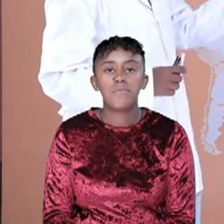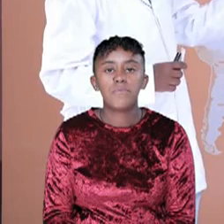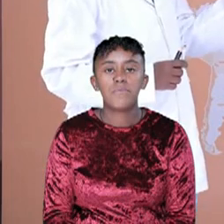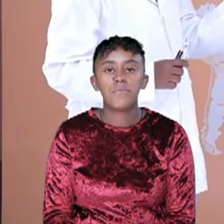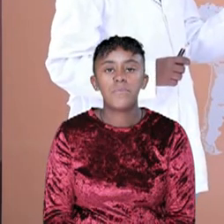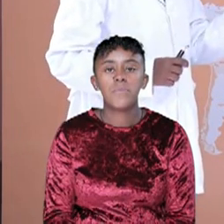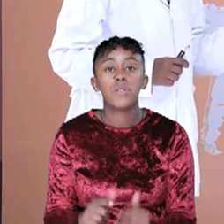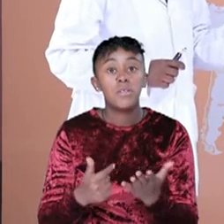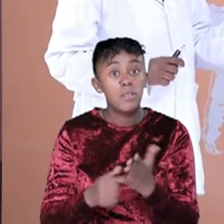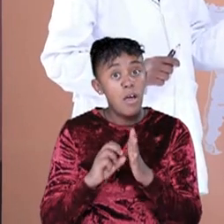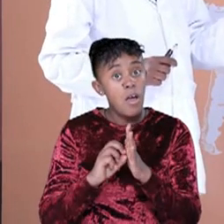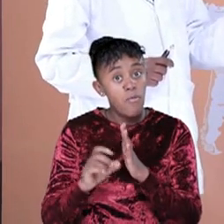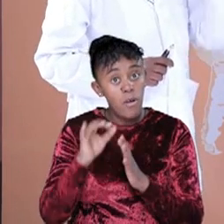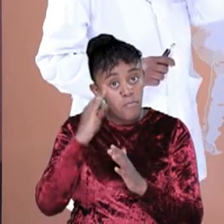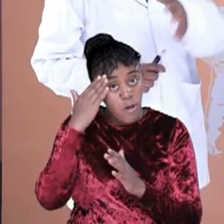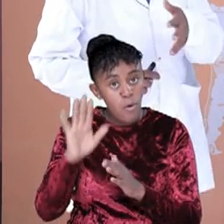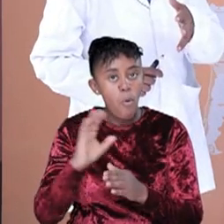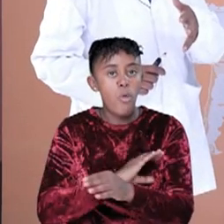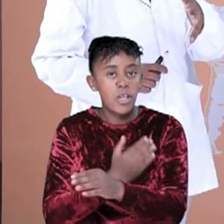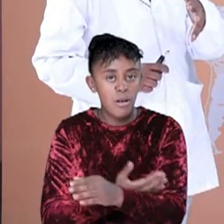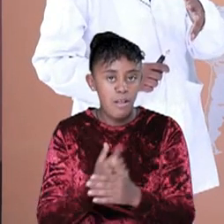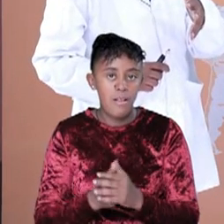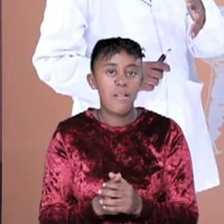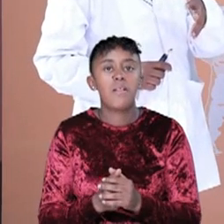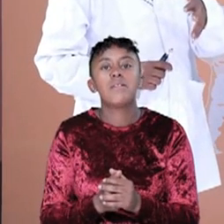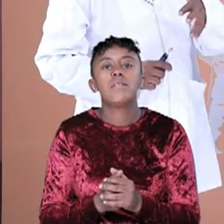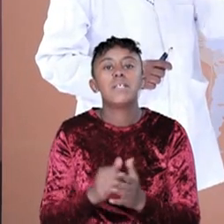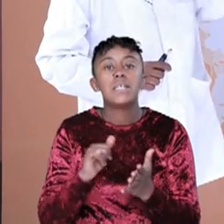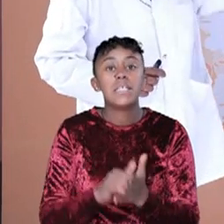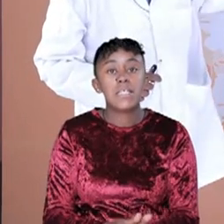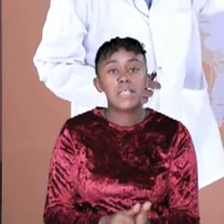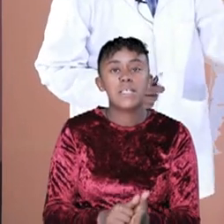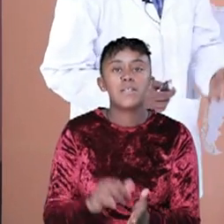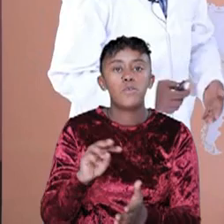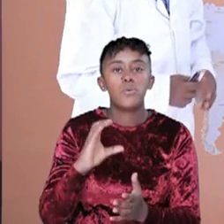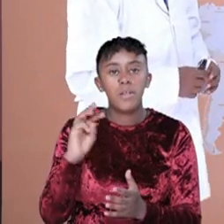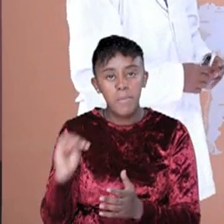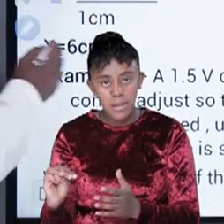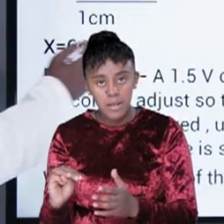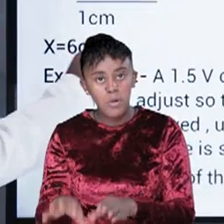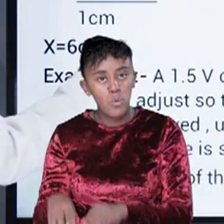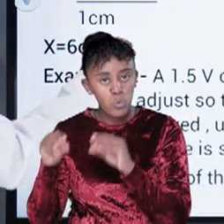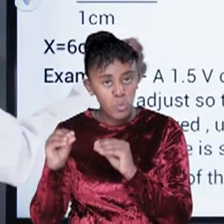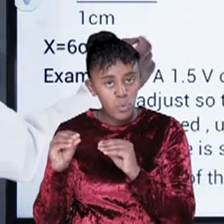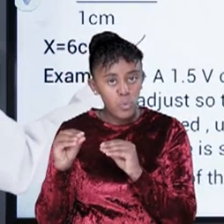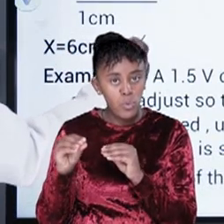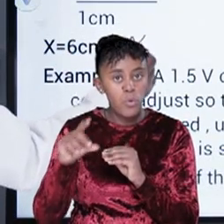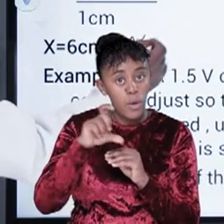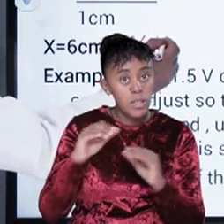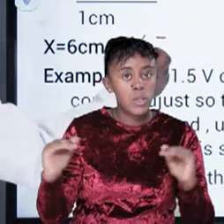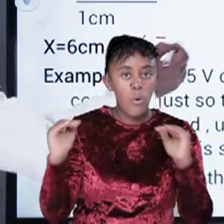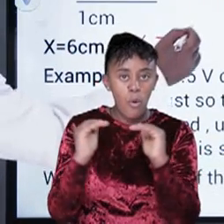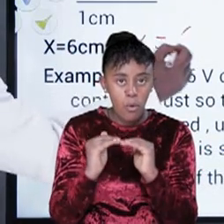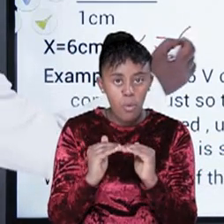So this is how to find the value of the unknown potential that deflected 2 centimeters. Student,